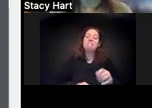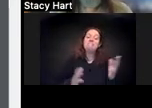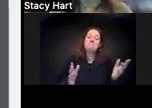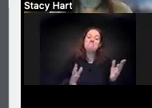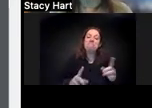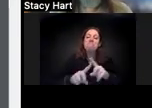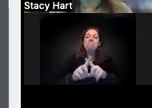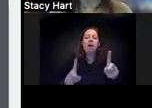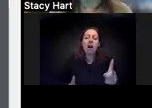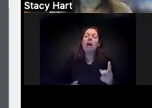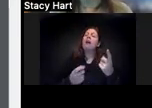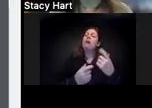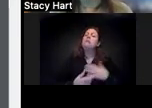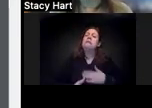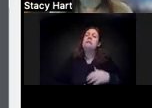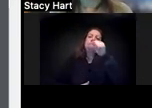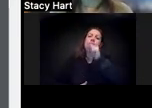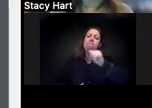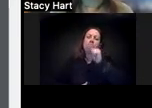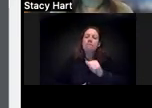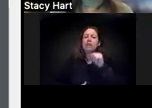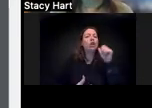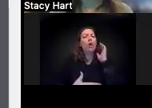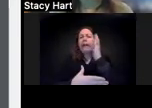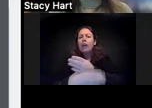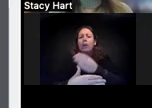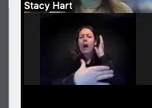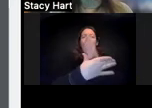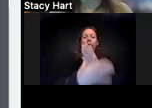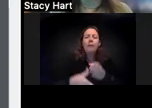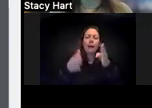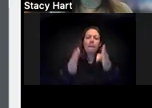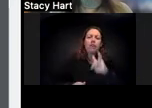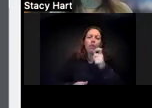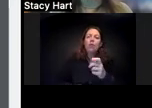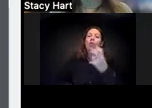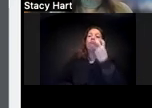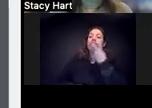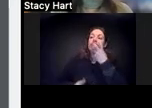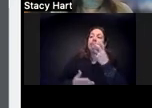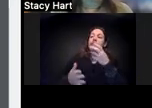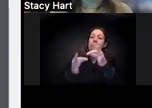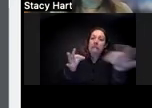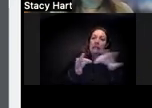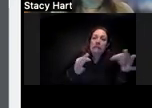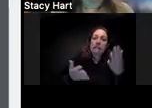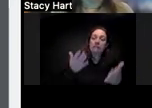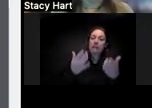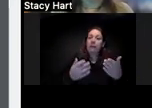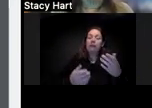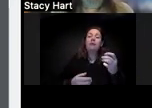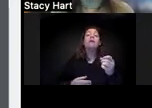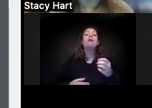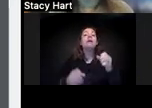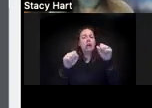interrupt or finish someone's sentences. You can ask someone to repeat what they're saying, but maybe only do it once